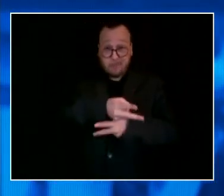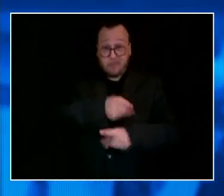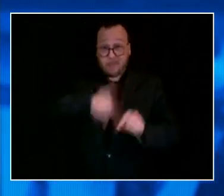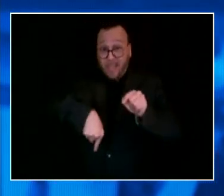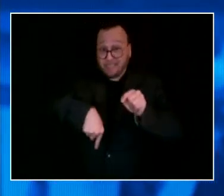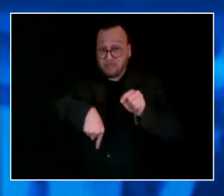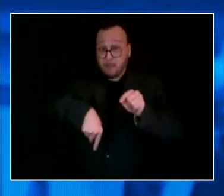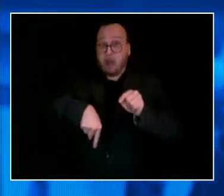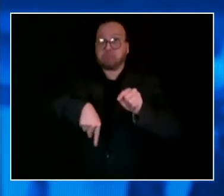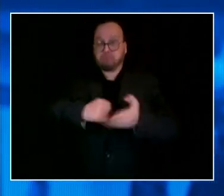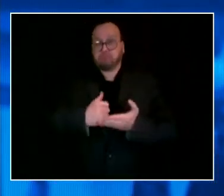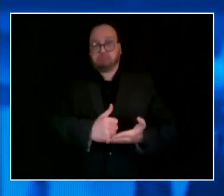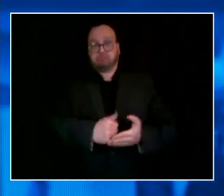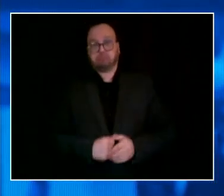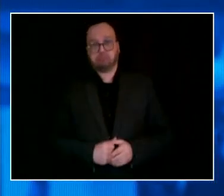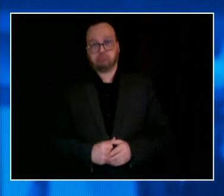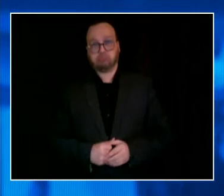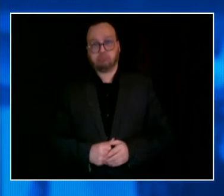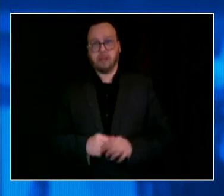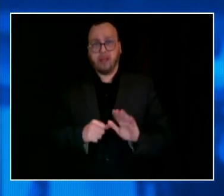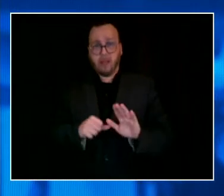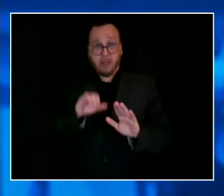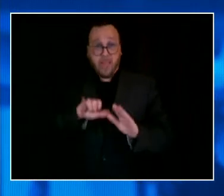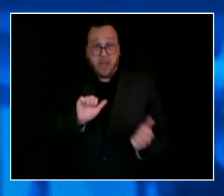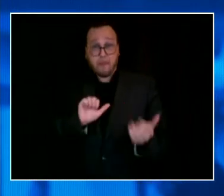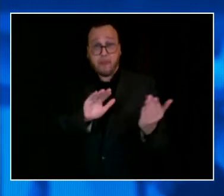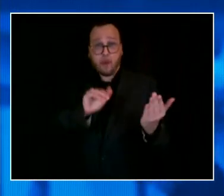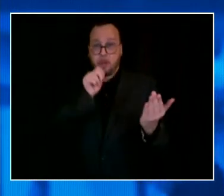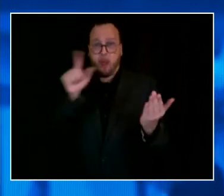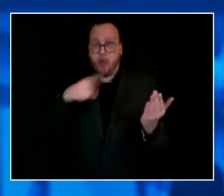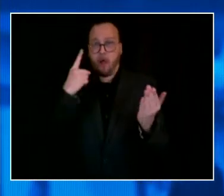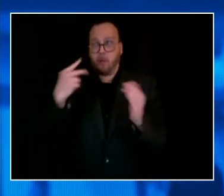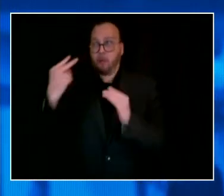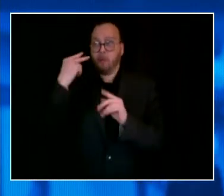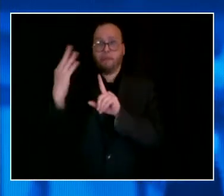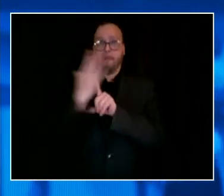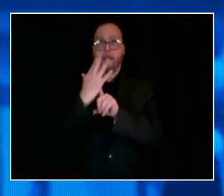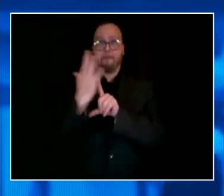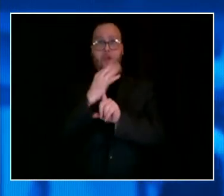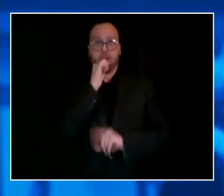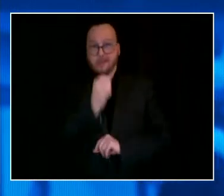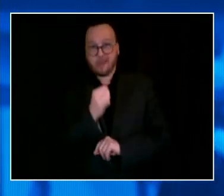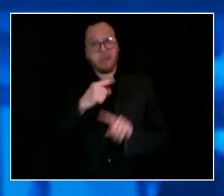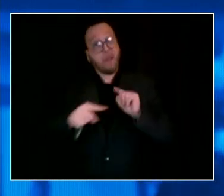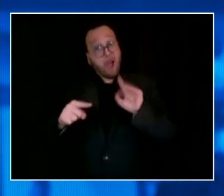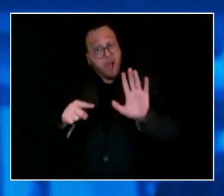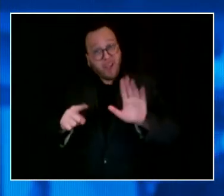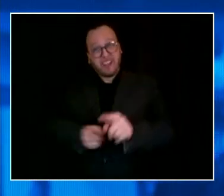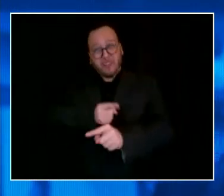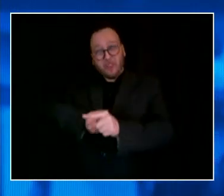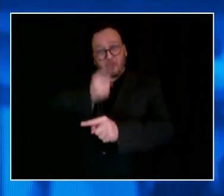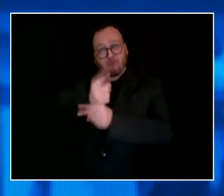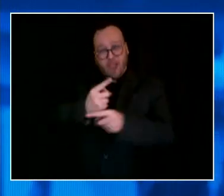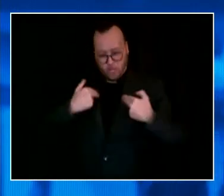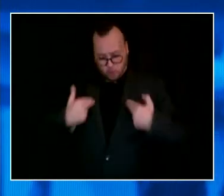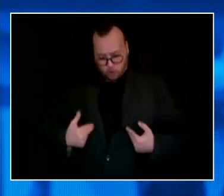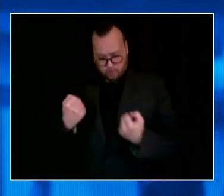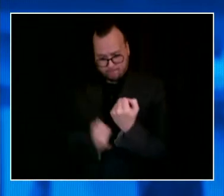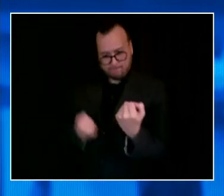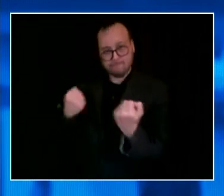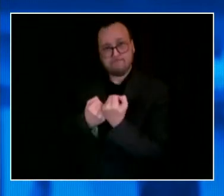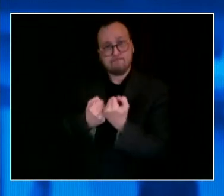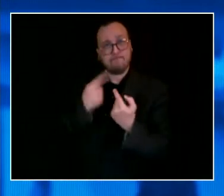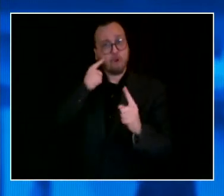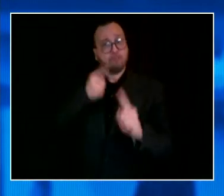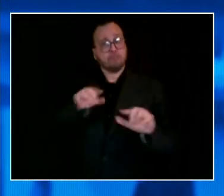These efforts were not always popular, but they were the right thing to do. 3 years later, they're